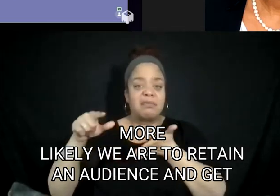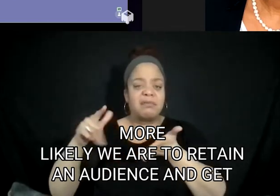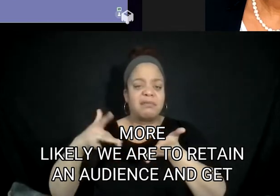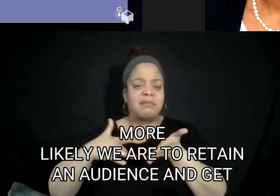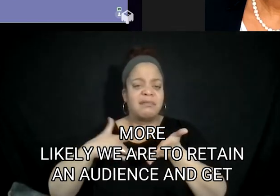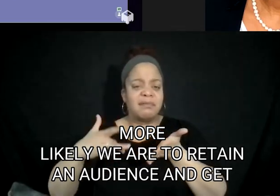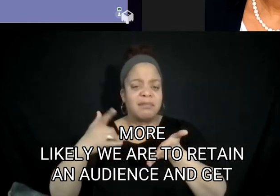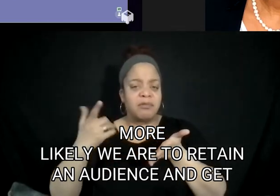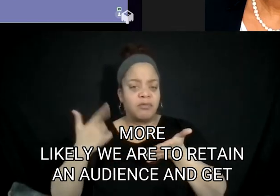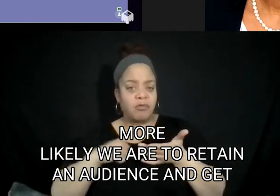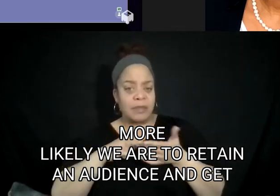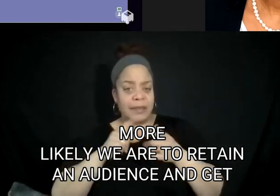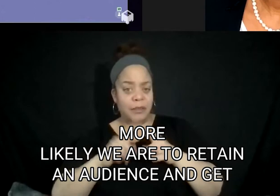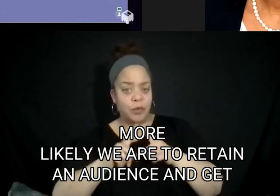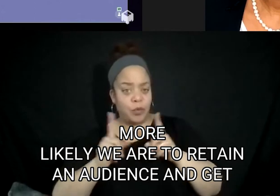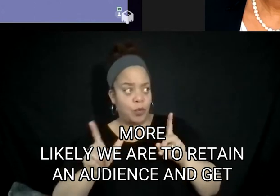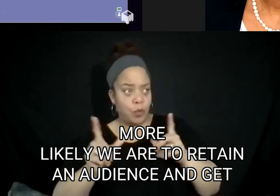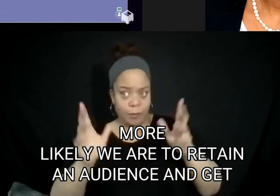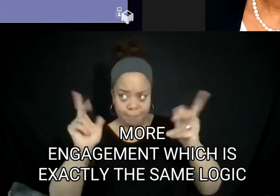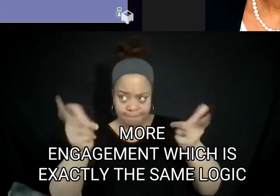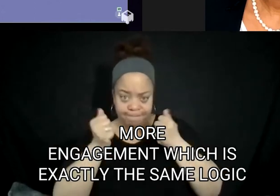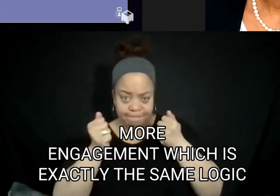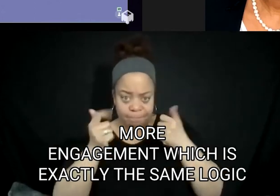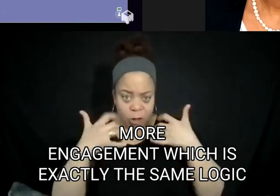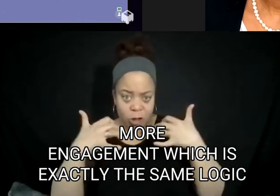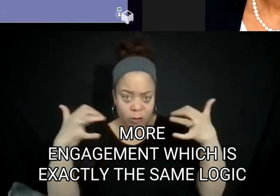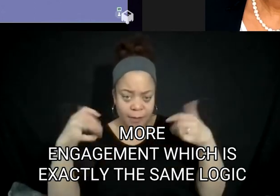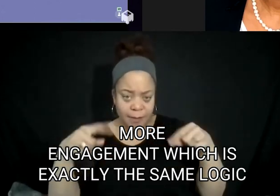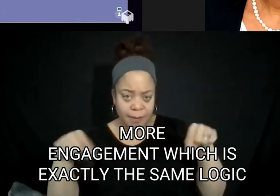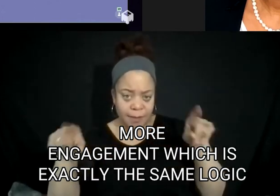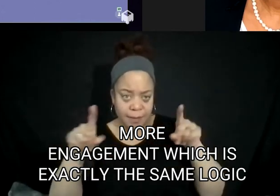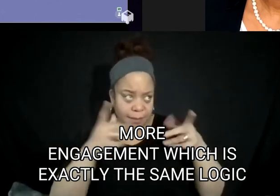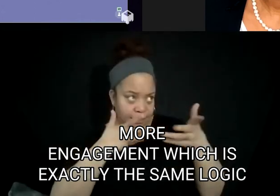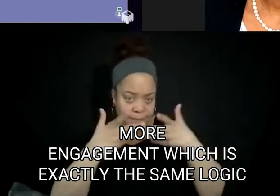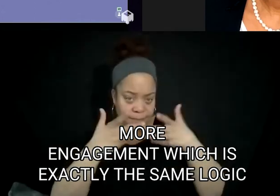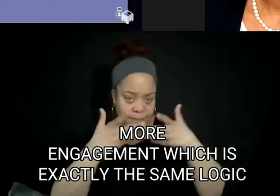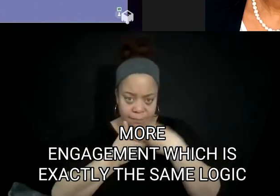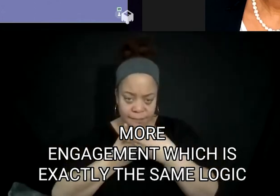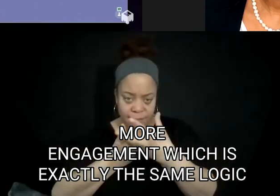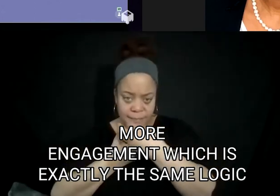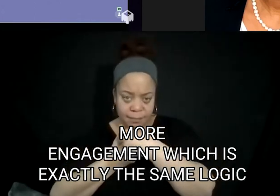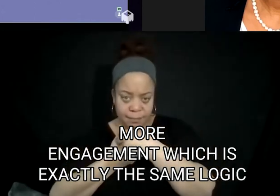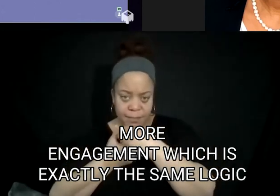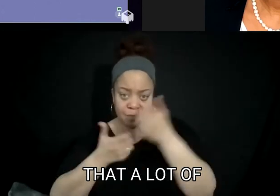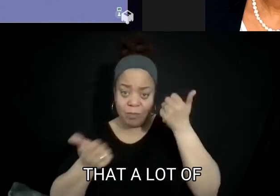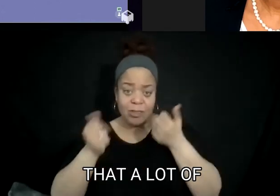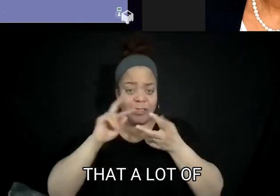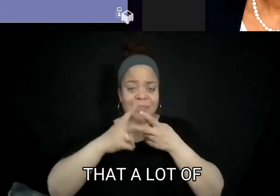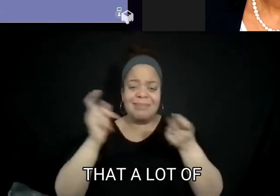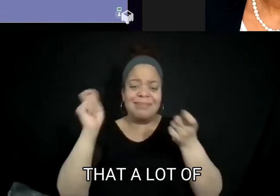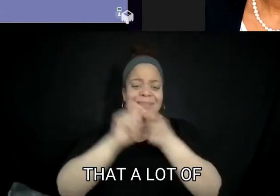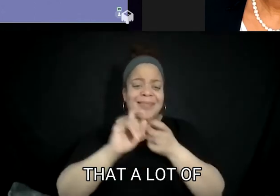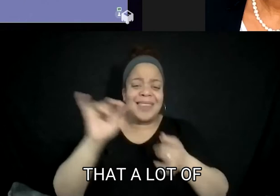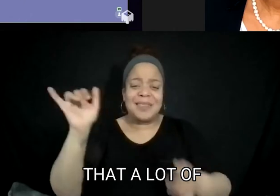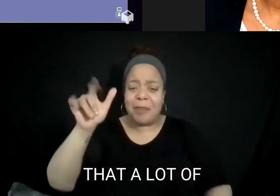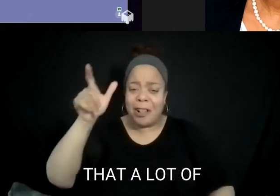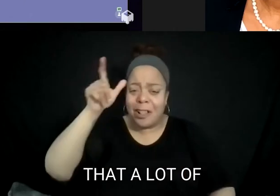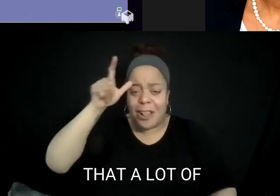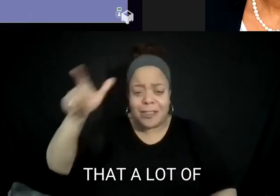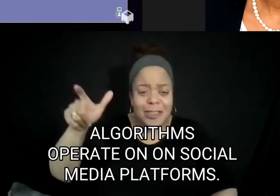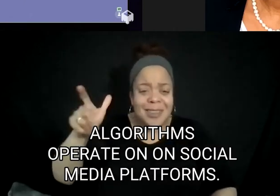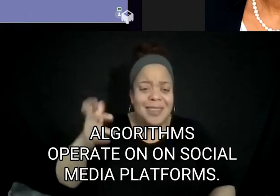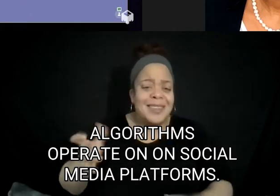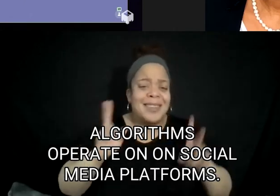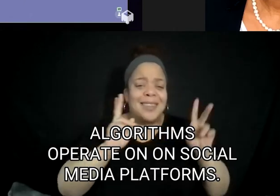logic that a lot of algorithms operate on social media platforms. It's the more enraging content that has